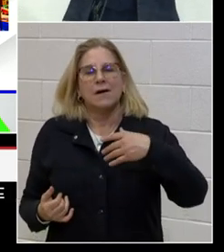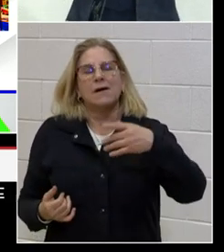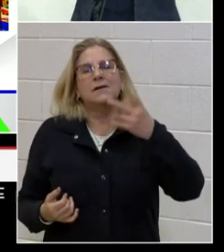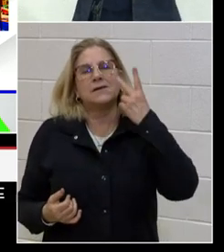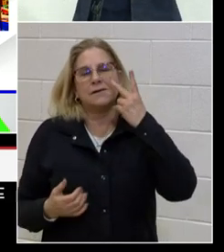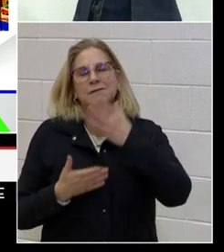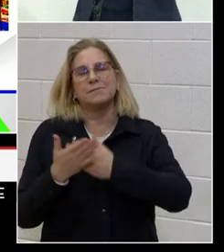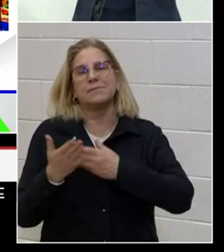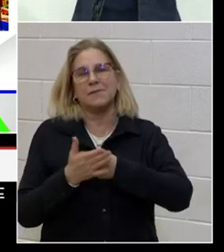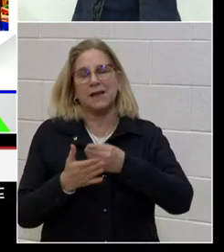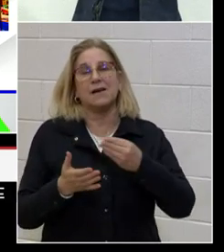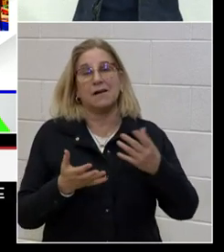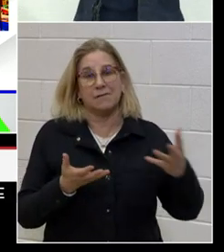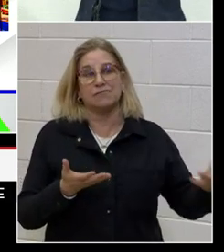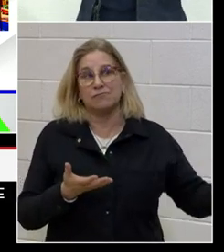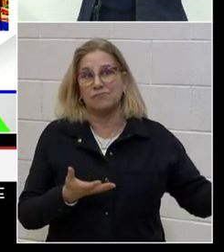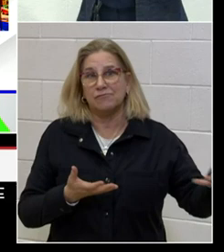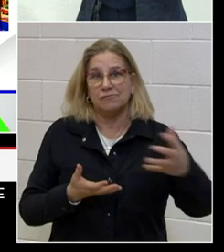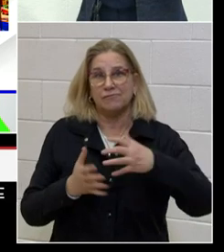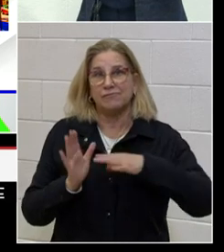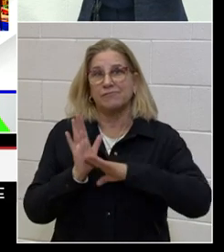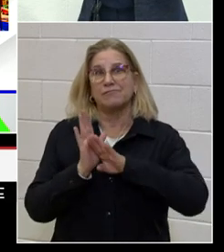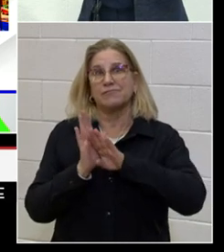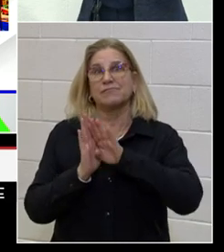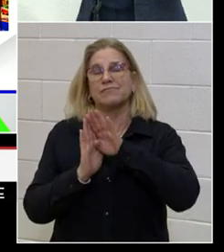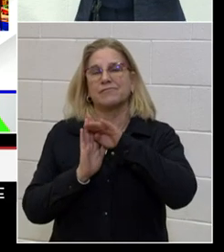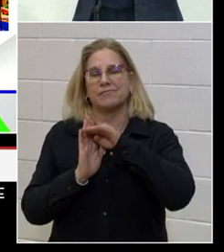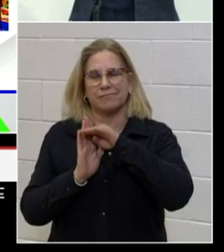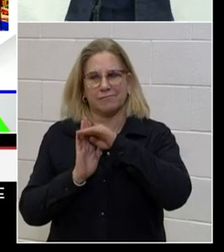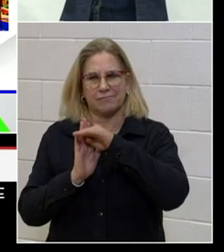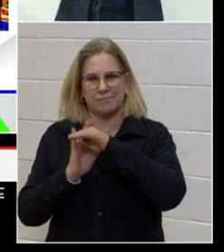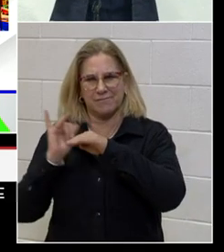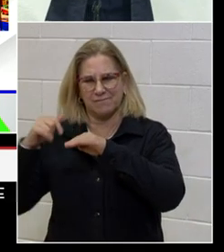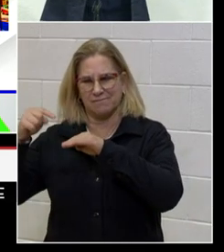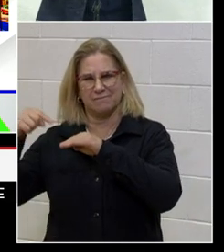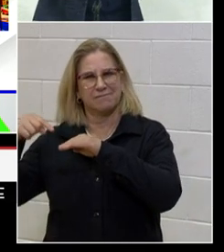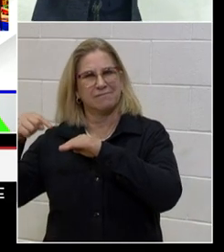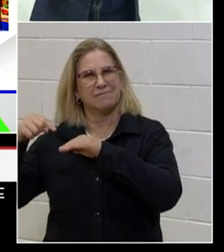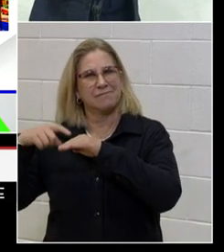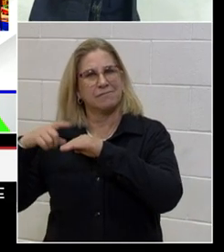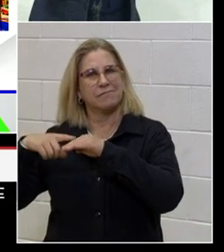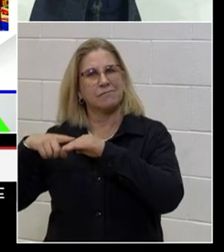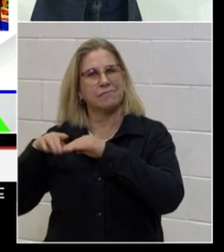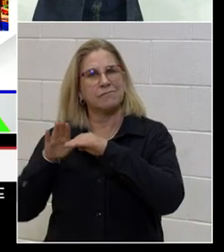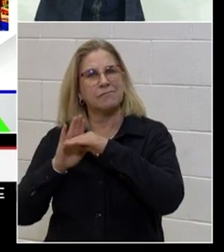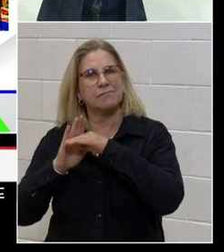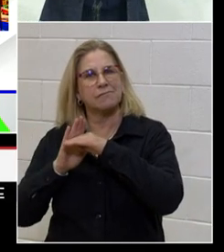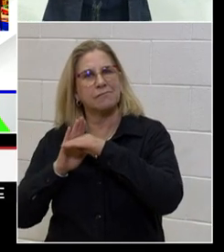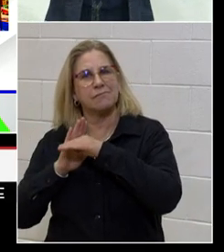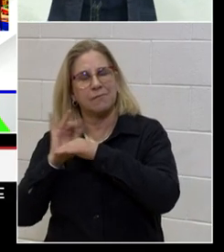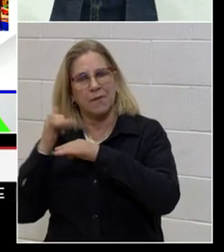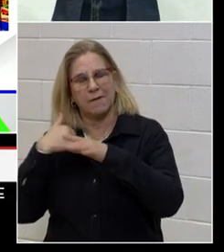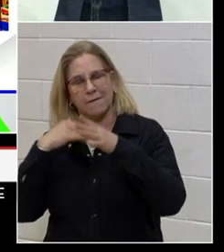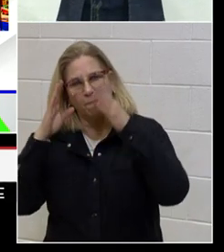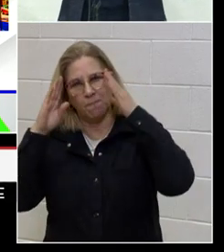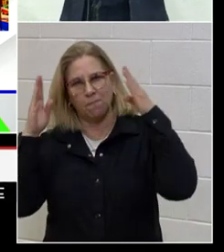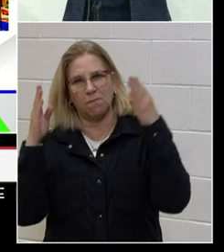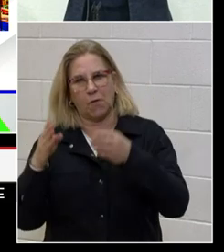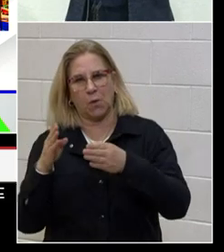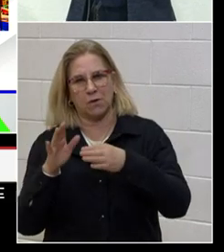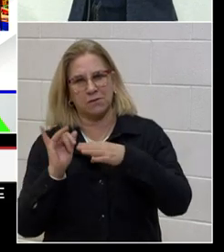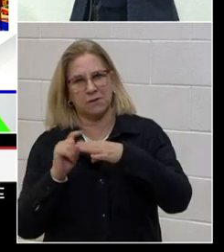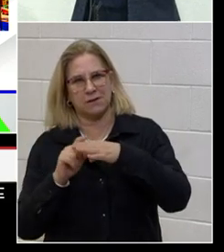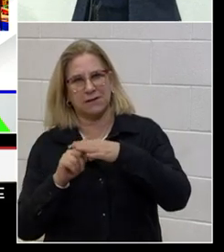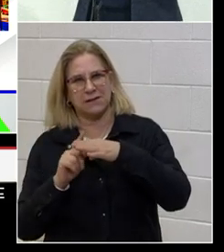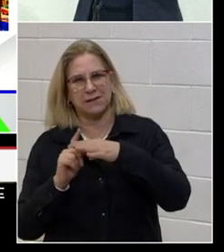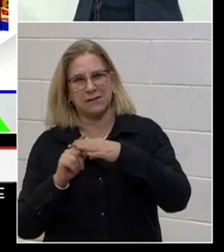be growing as fast as we're used to. So that means we have to really be strategic in our investments. So